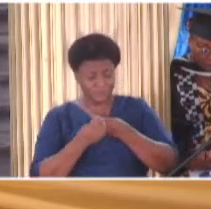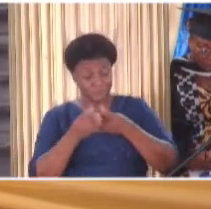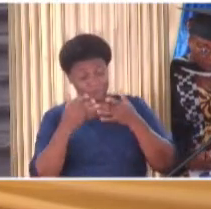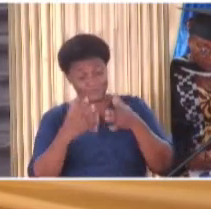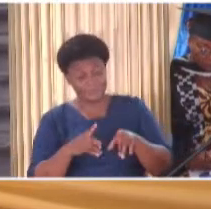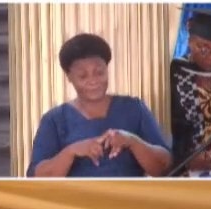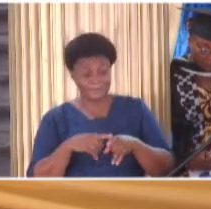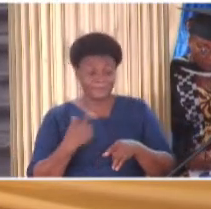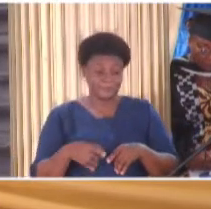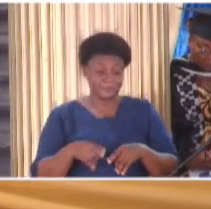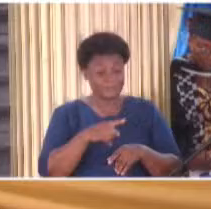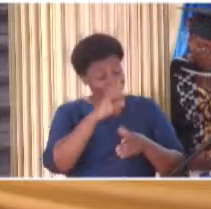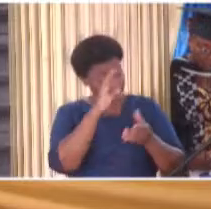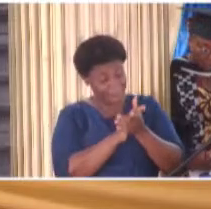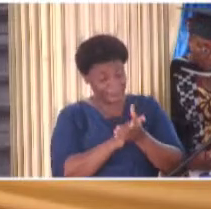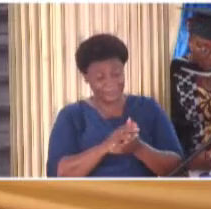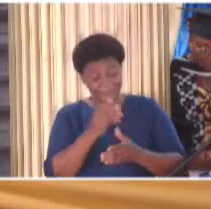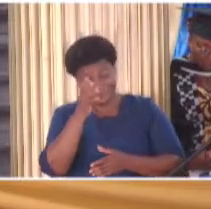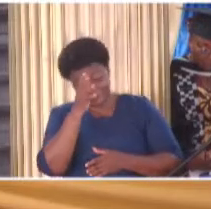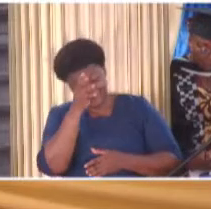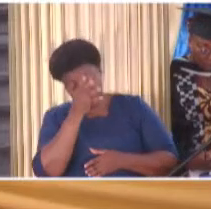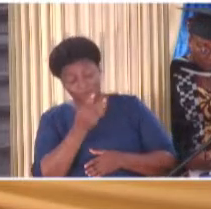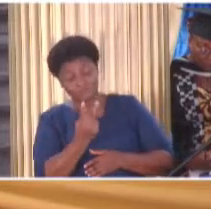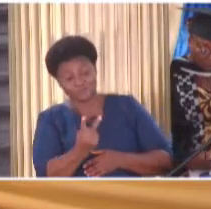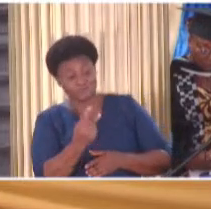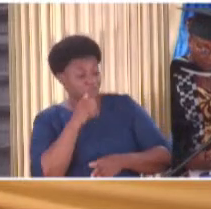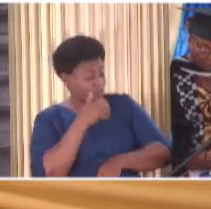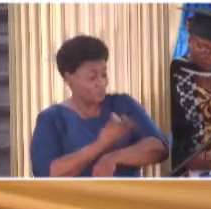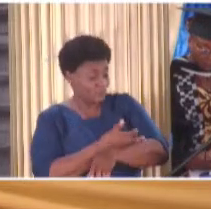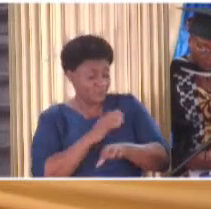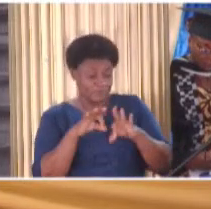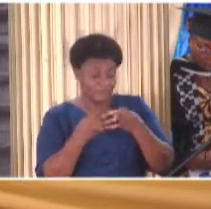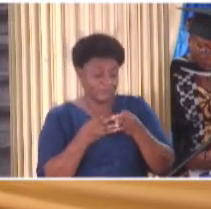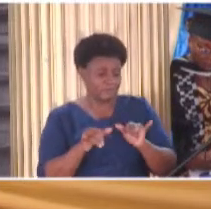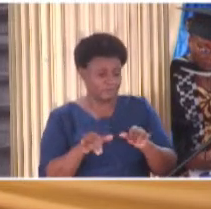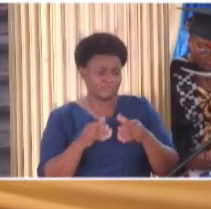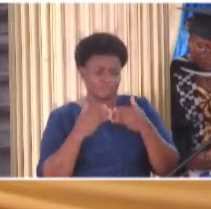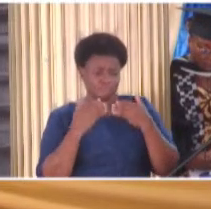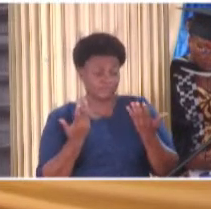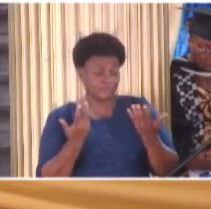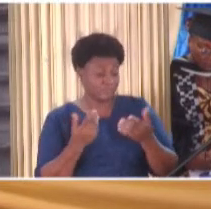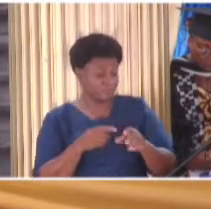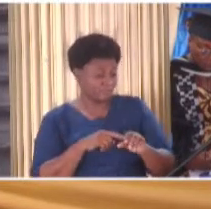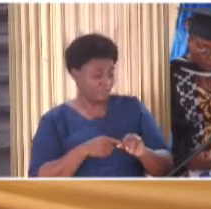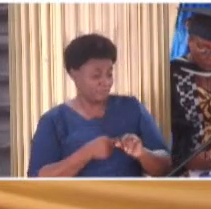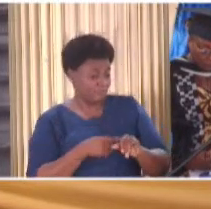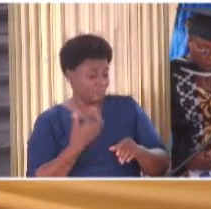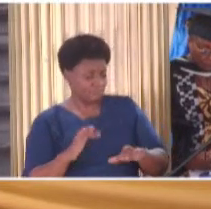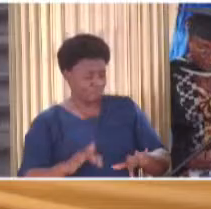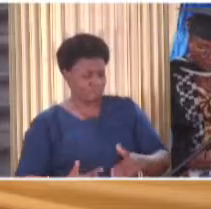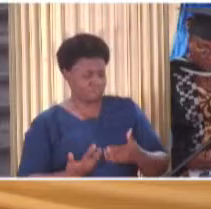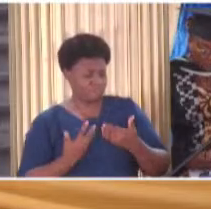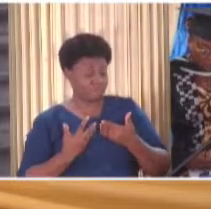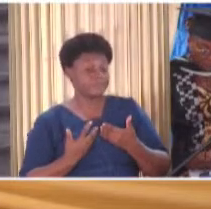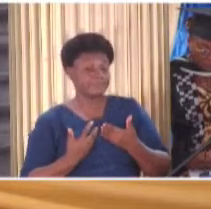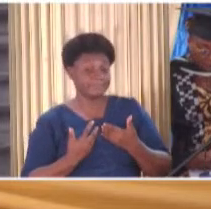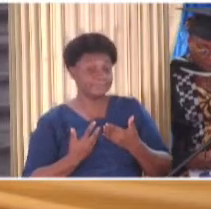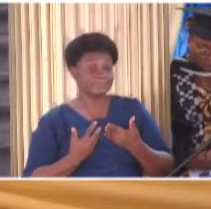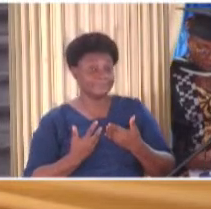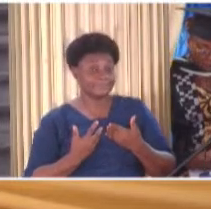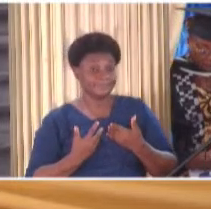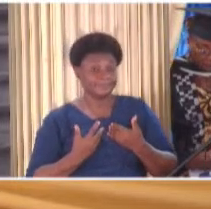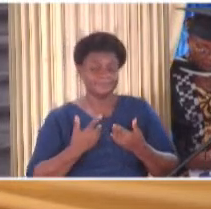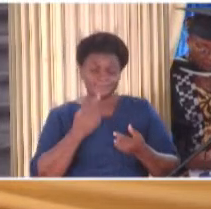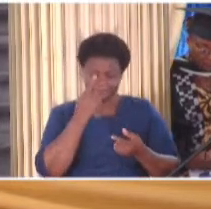devoted husband and father of 2 daughters, his family remains his greatest source of motivation, inspiring him